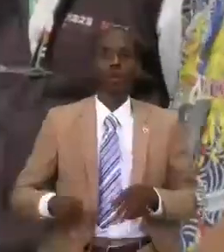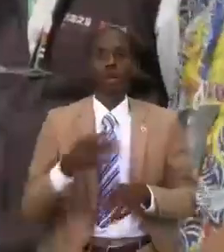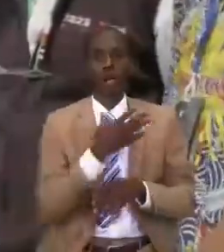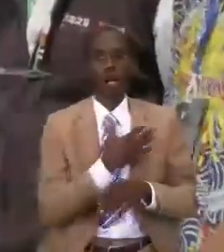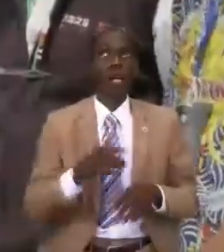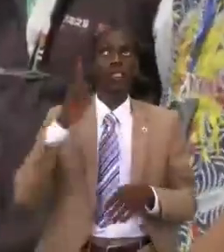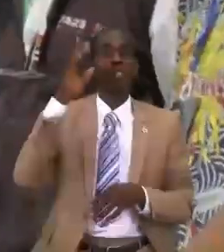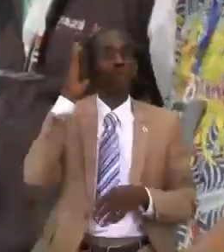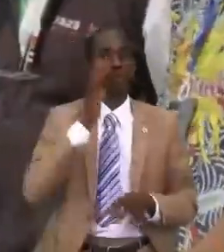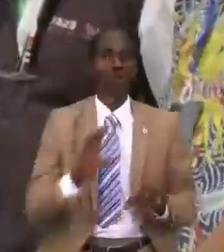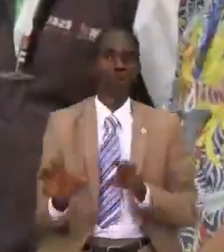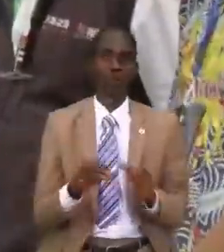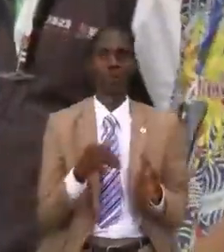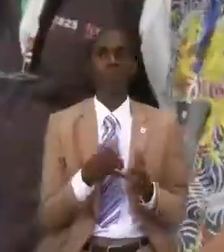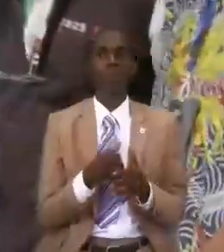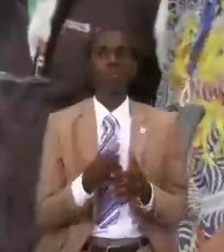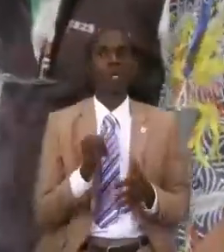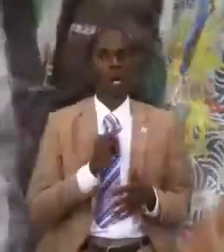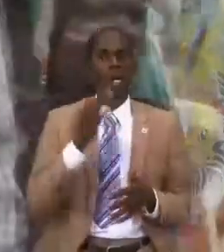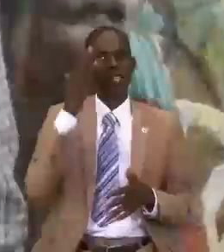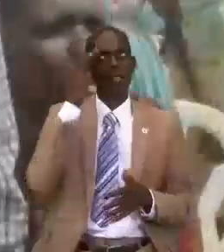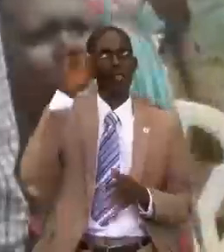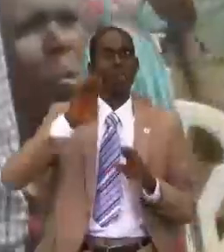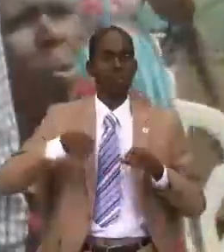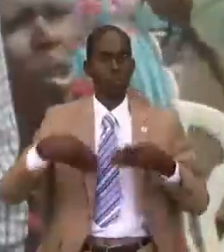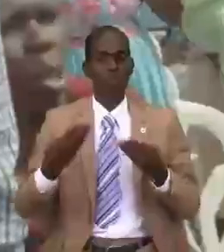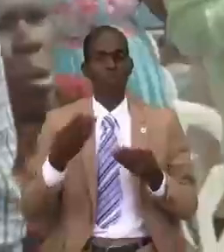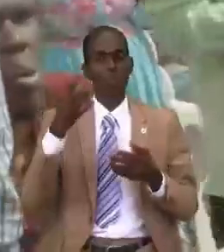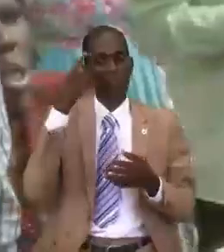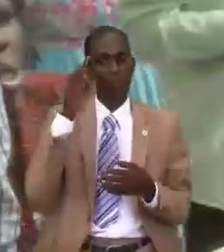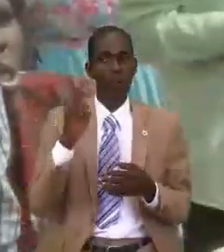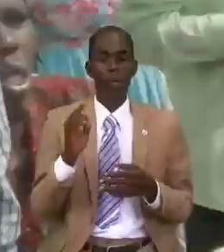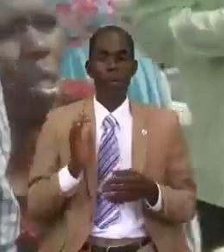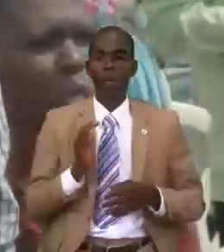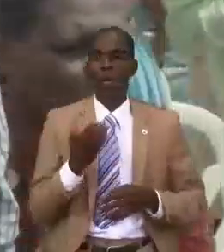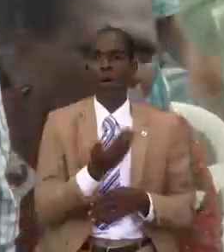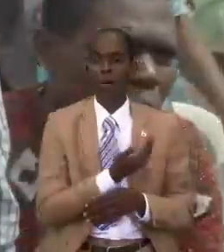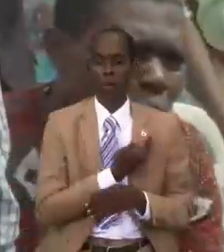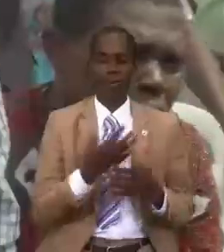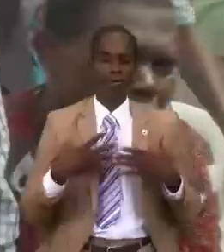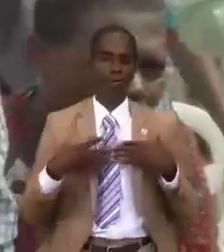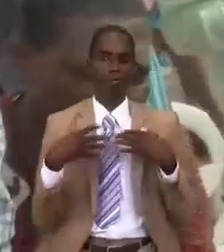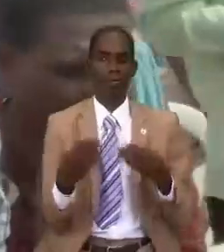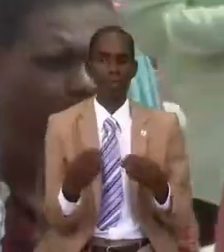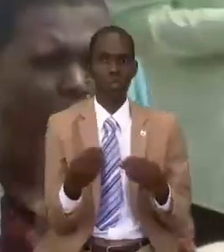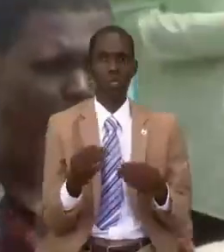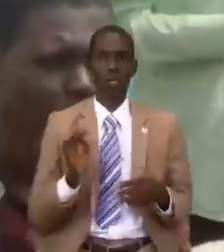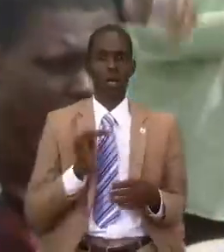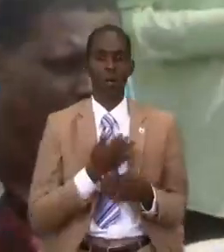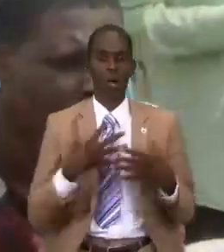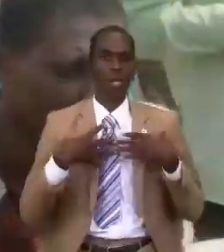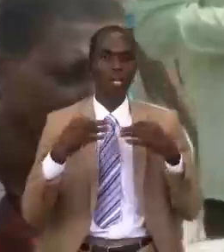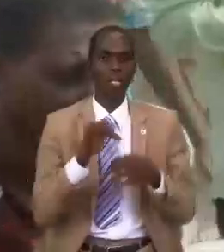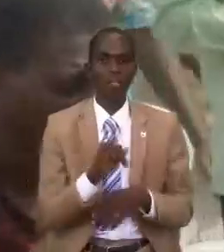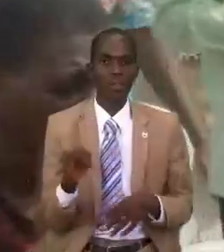cure. A complete cure, our healing, our total healing. You know, he provided for